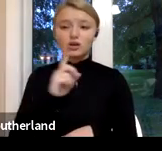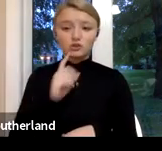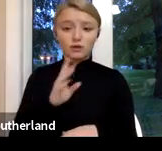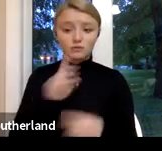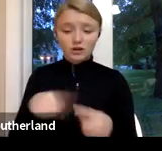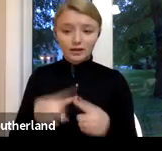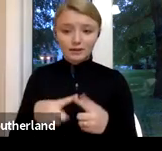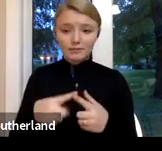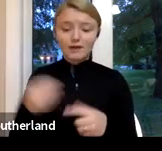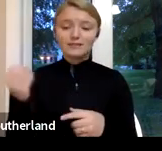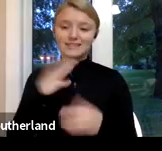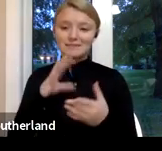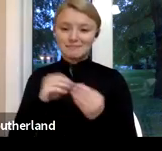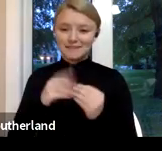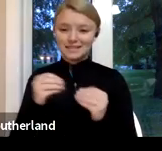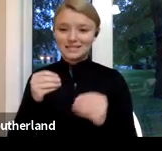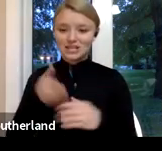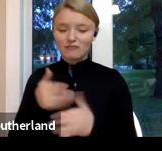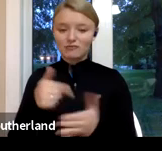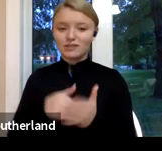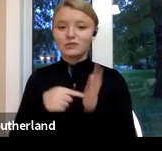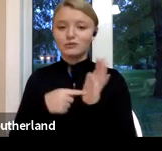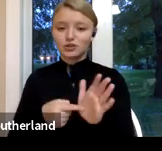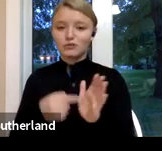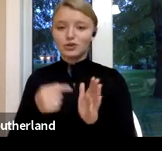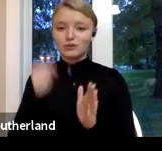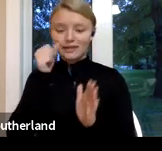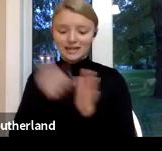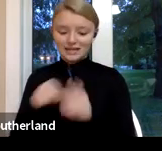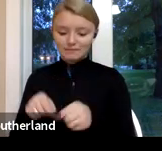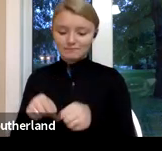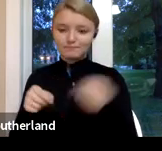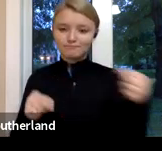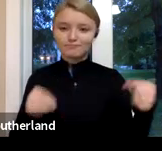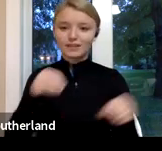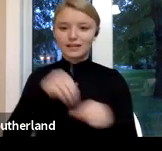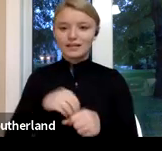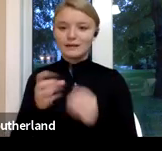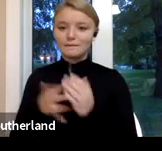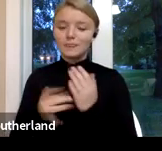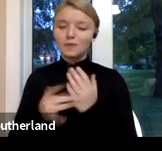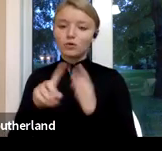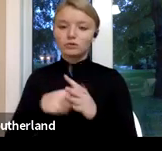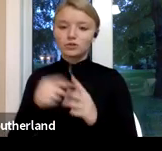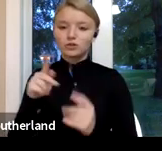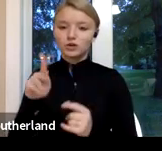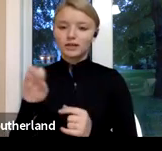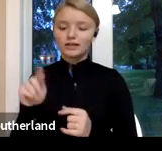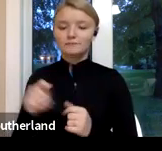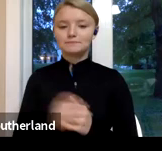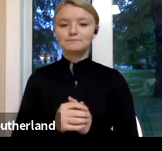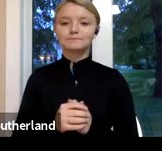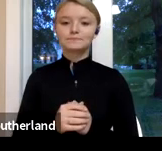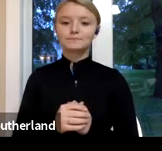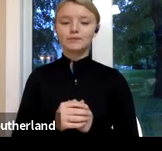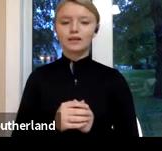little message after this and I'll show you the hidden compartment that it's in the oil starter kits. But how long does